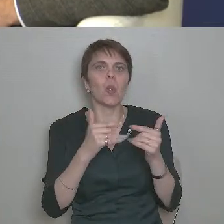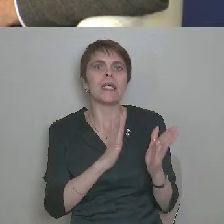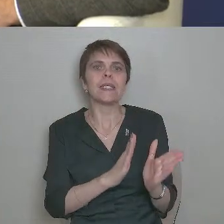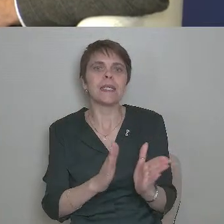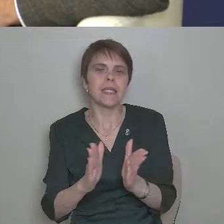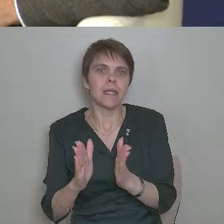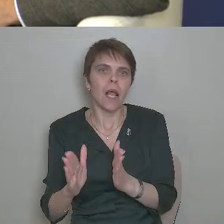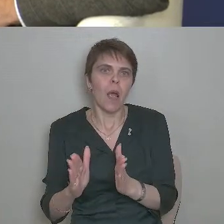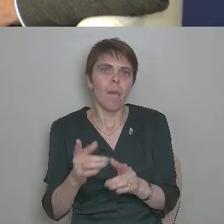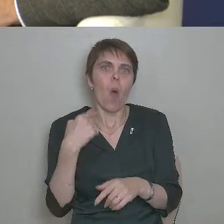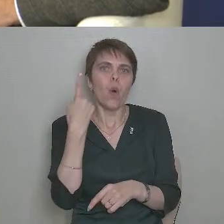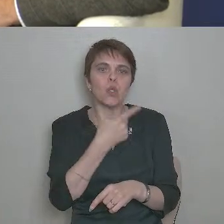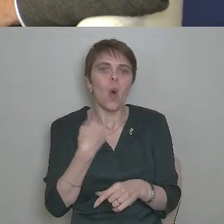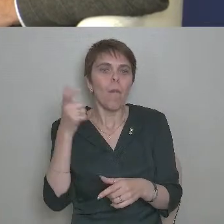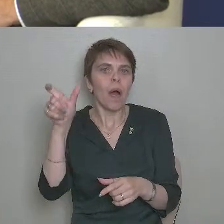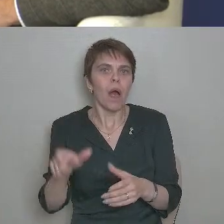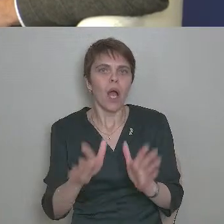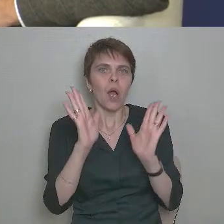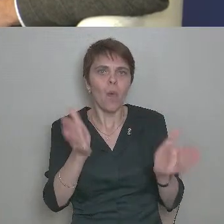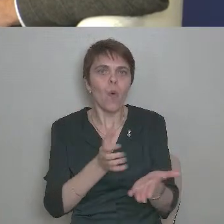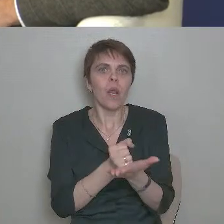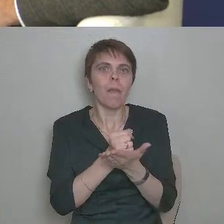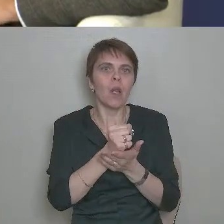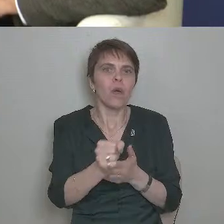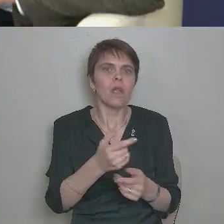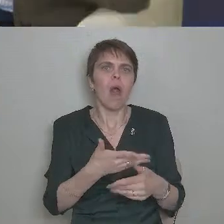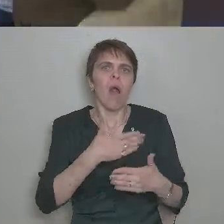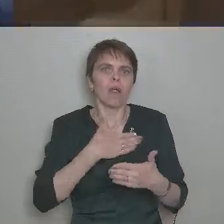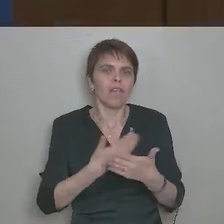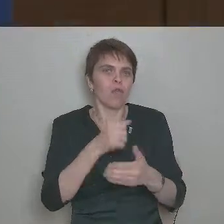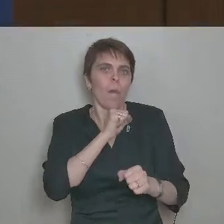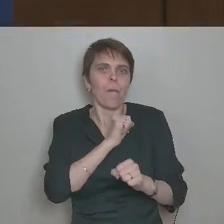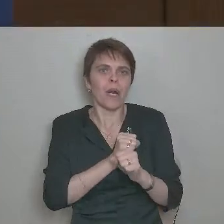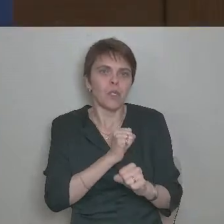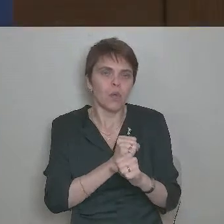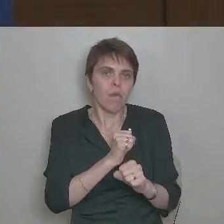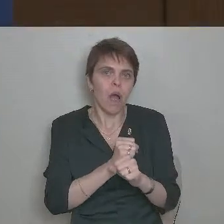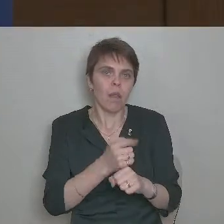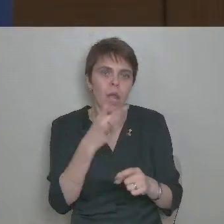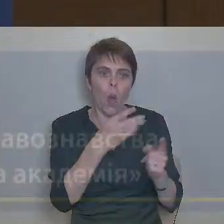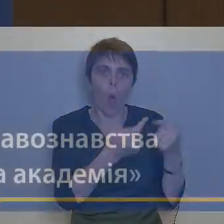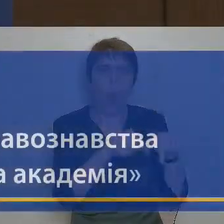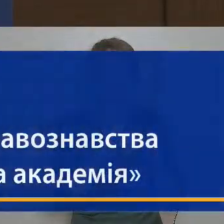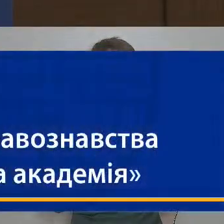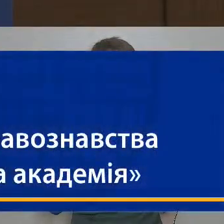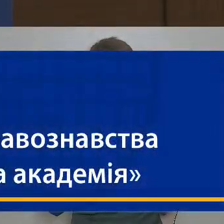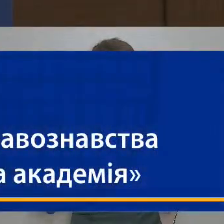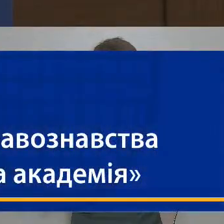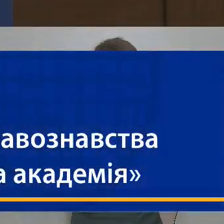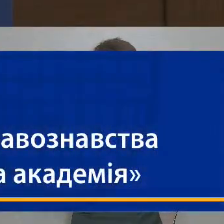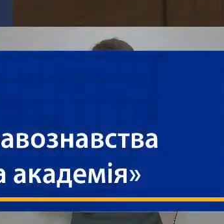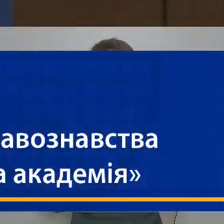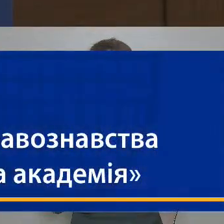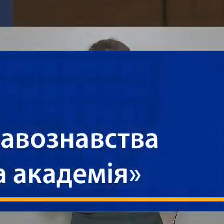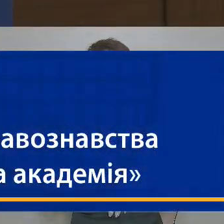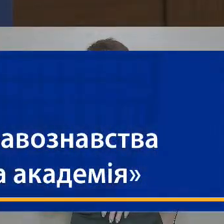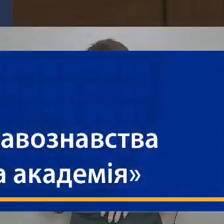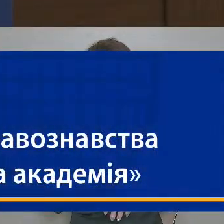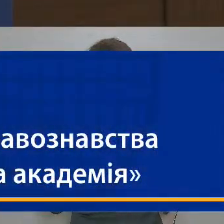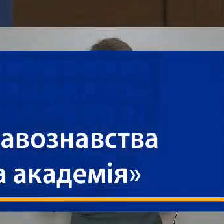this is expected at the proportional electoral system. As an individual is running proactively, working, and the